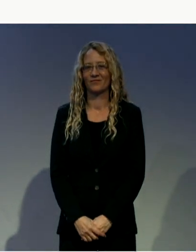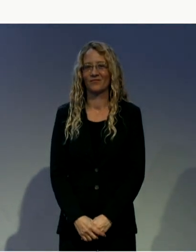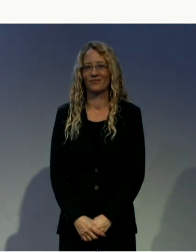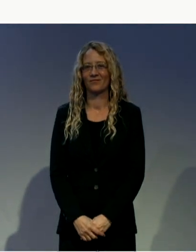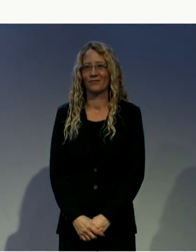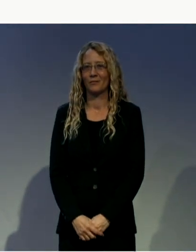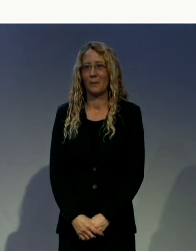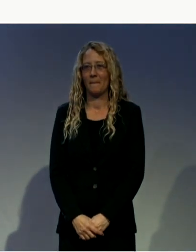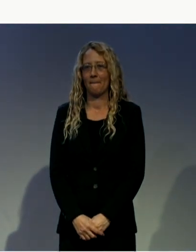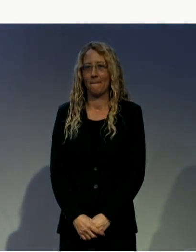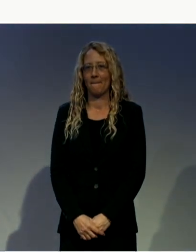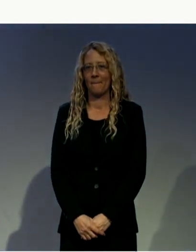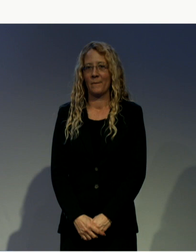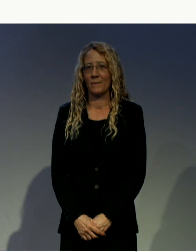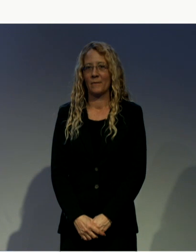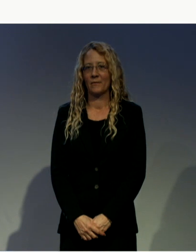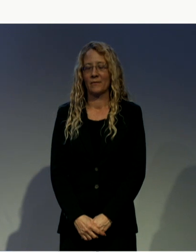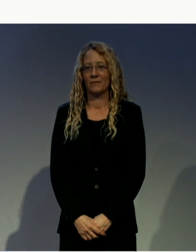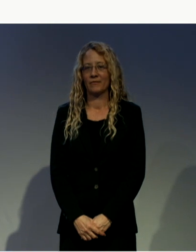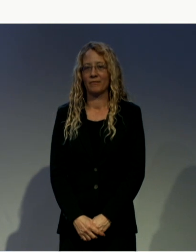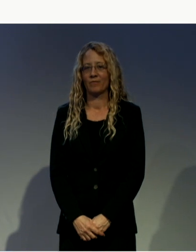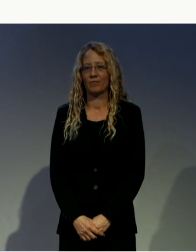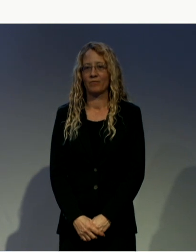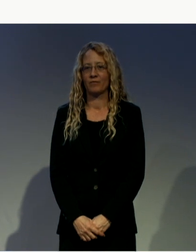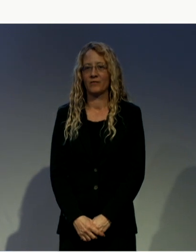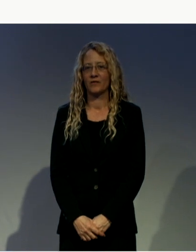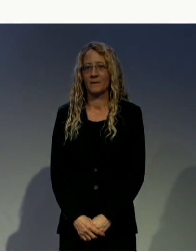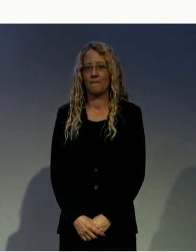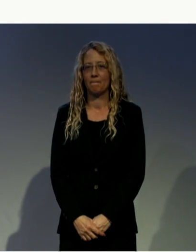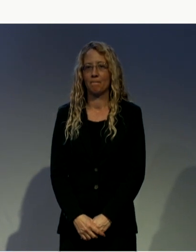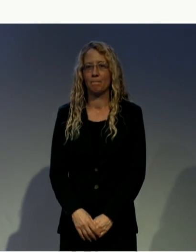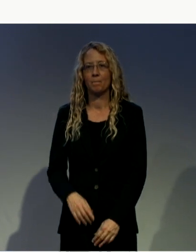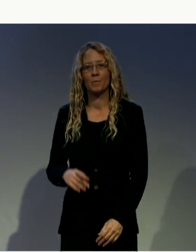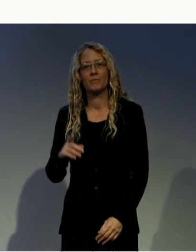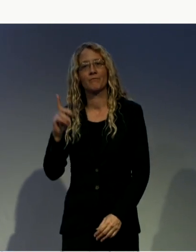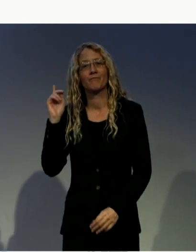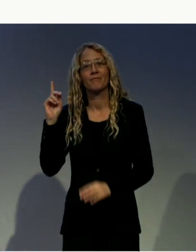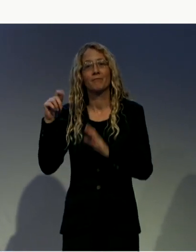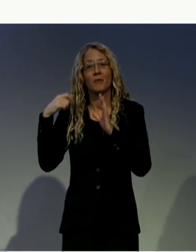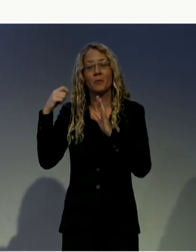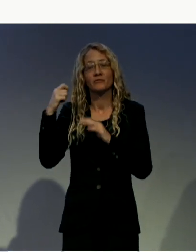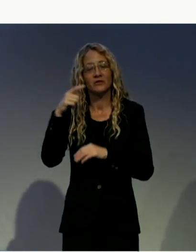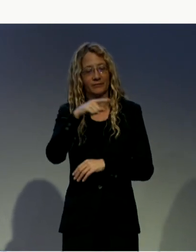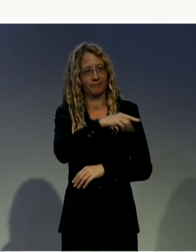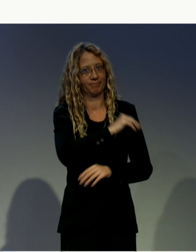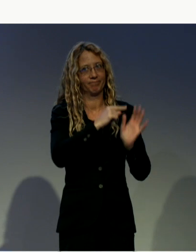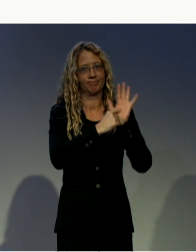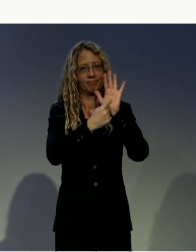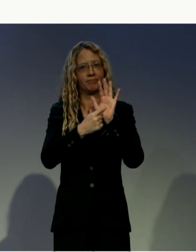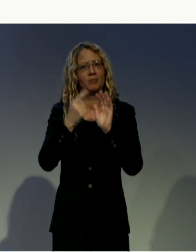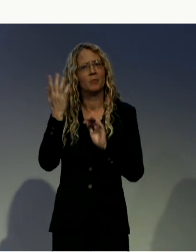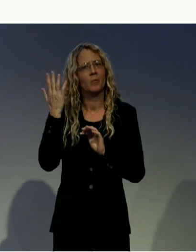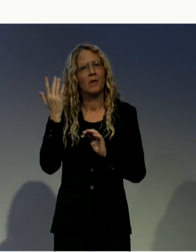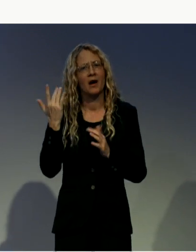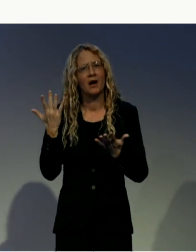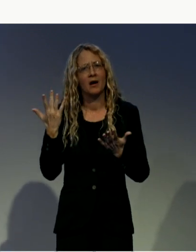I'd like to ask Isaac, what made you choose the film for today? Well, first of all, the most important thing is this film makes